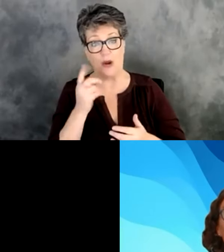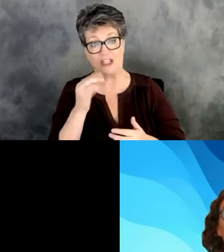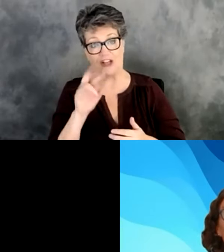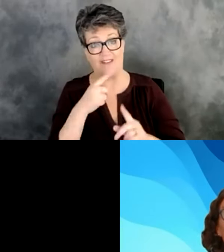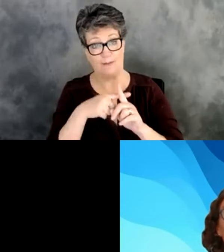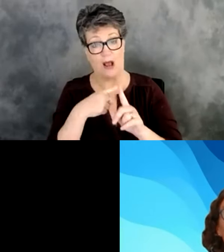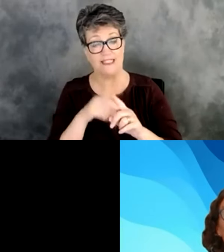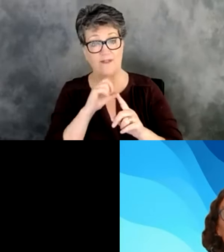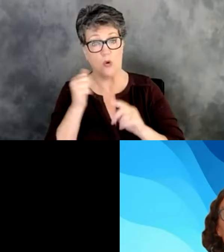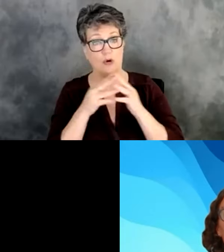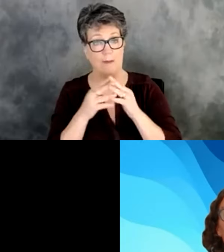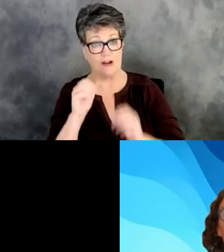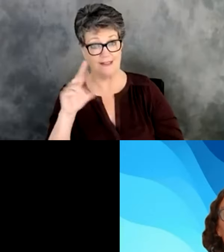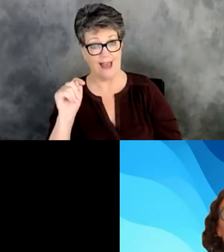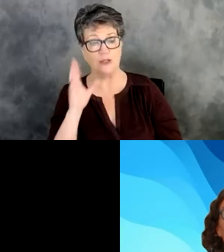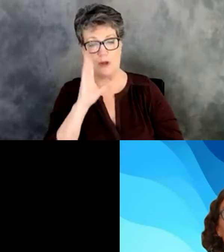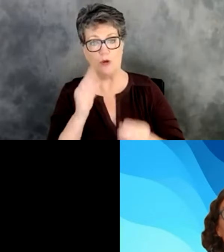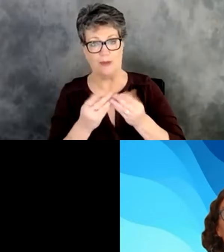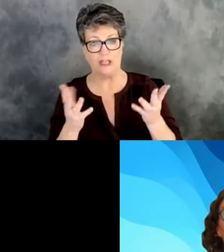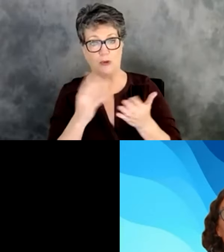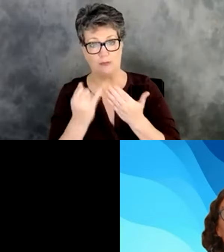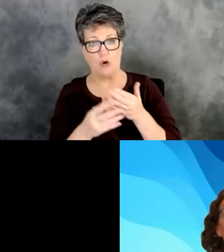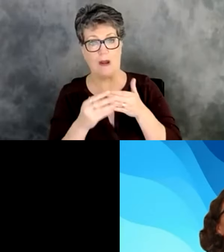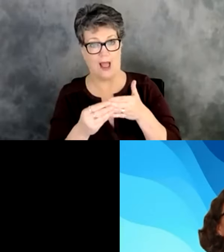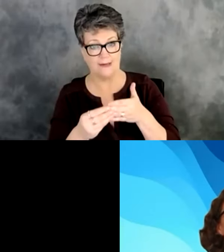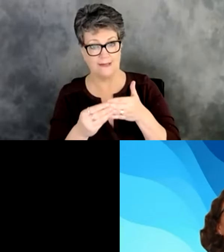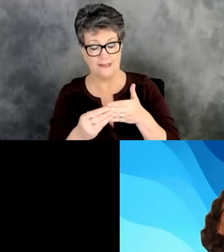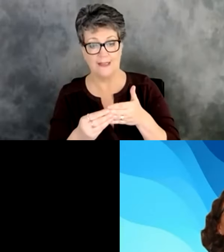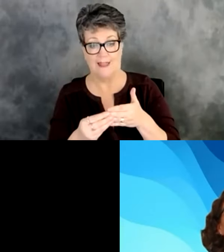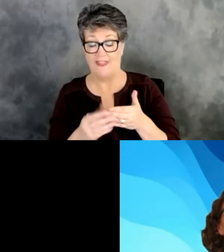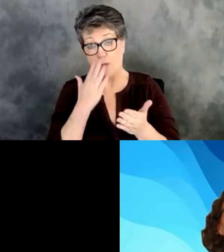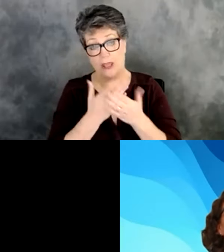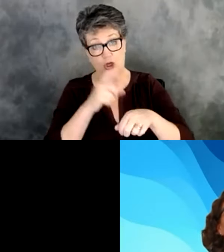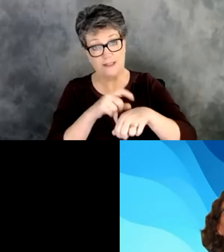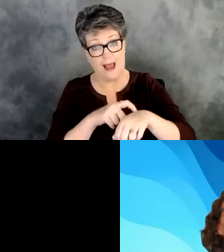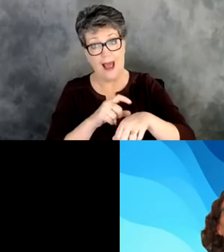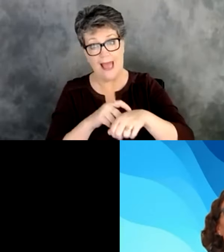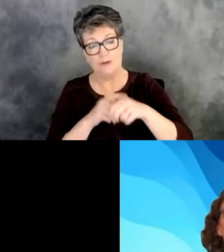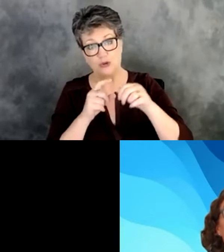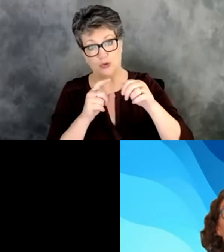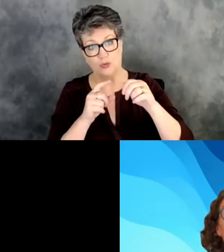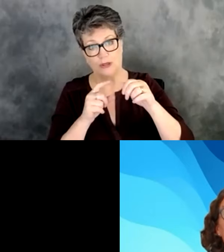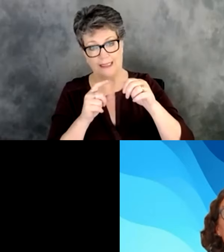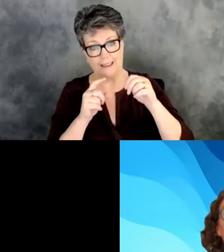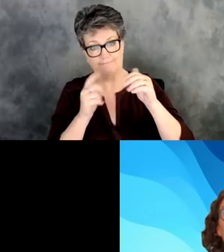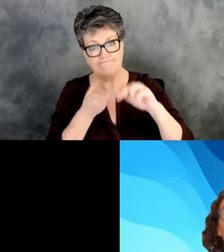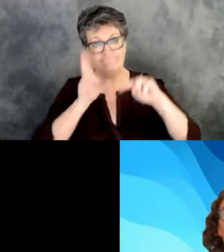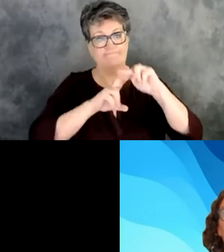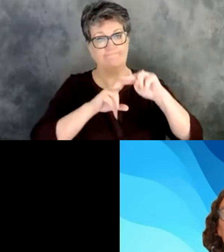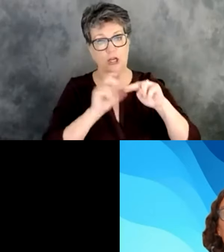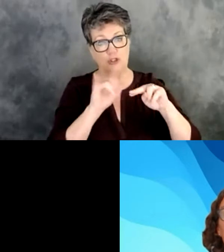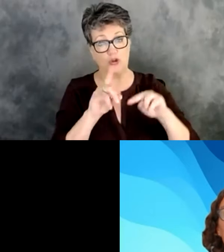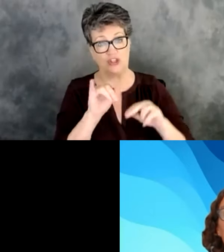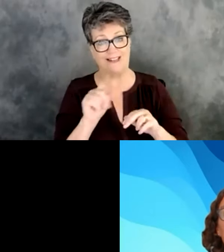Older Americans Act. We will be issuing program guidance, and that could be a good time to elevate SOGI data. So I'm